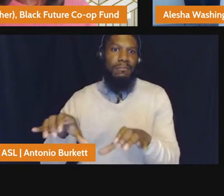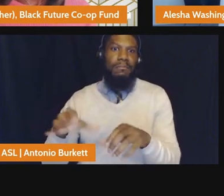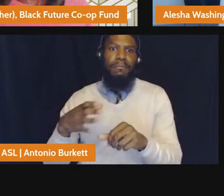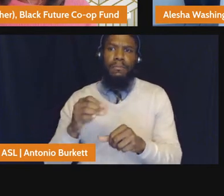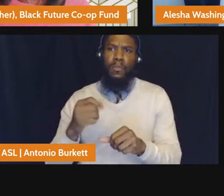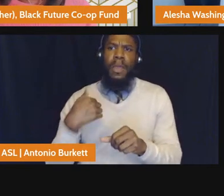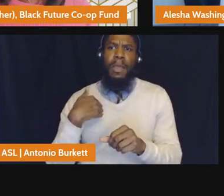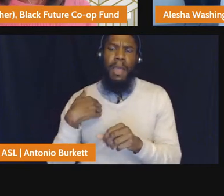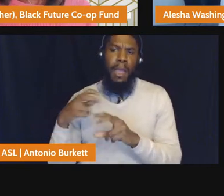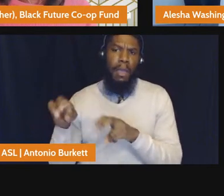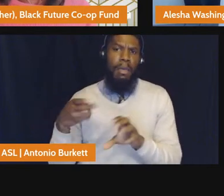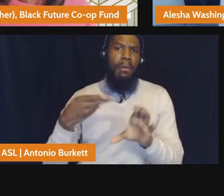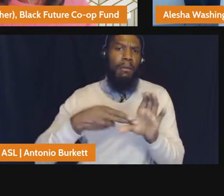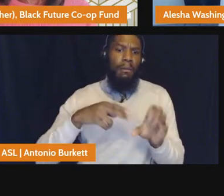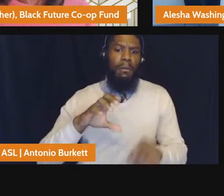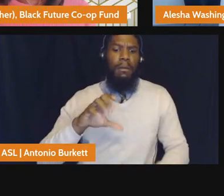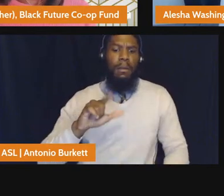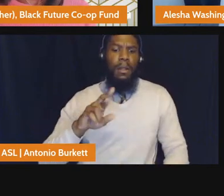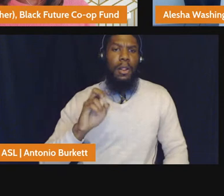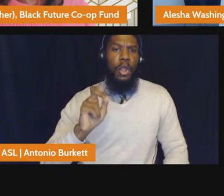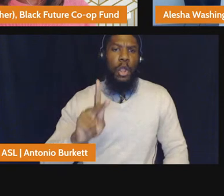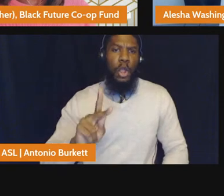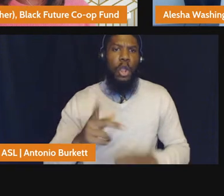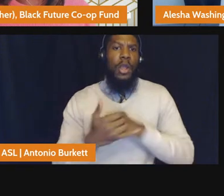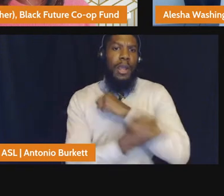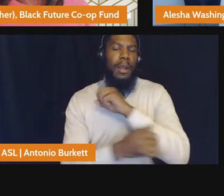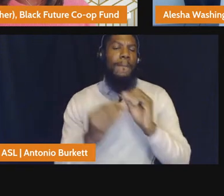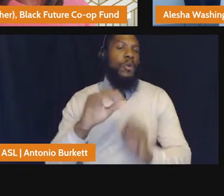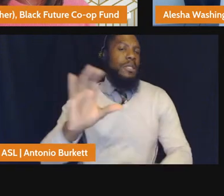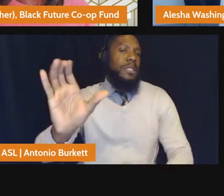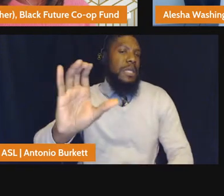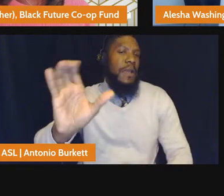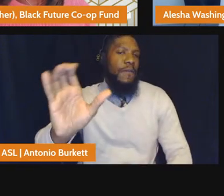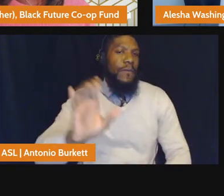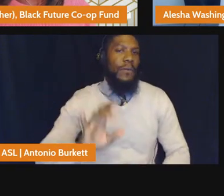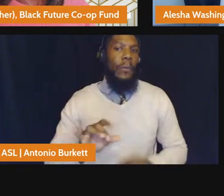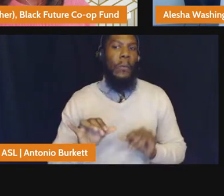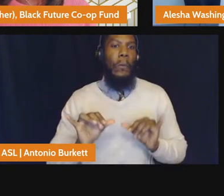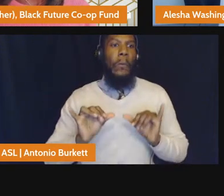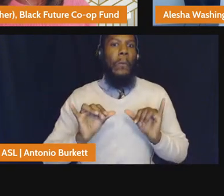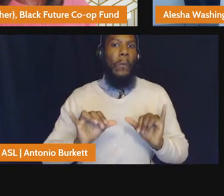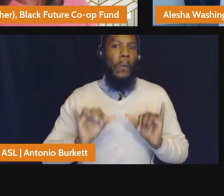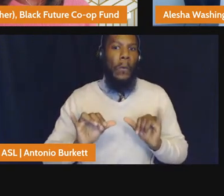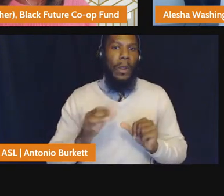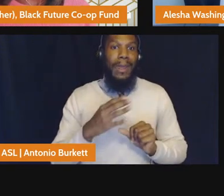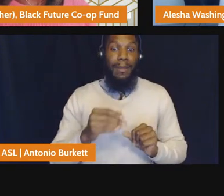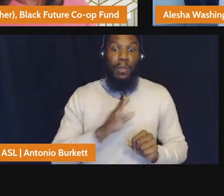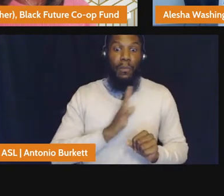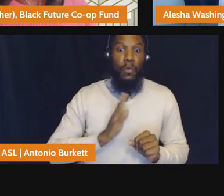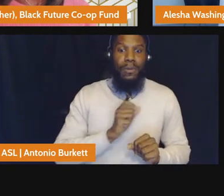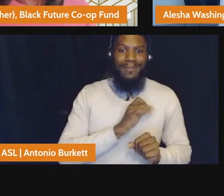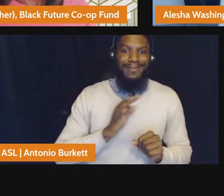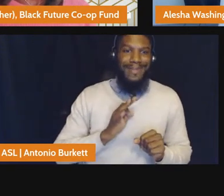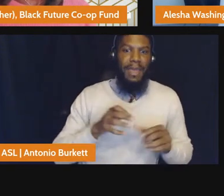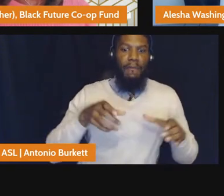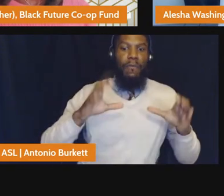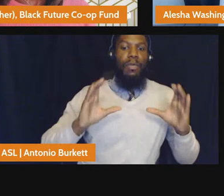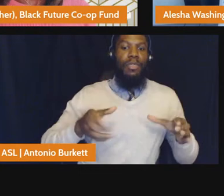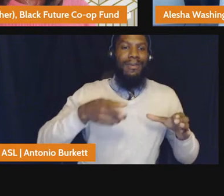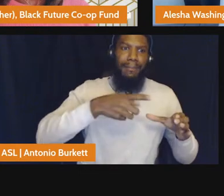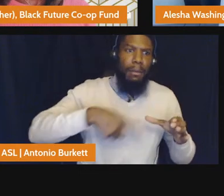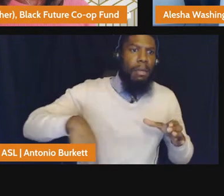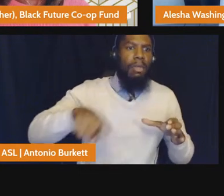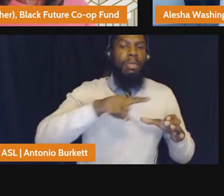was a little bit conservative, and a board and staff that really hadn't done